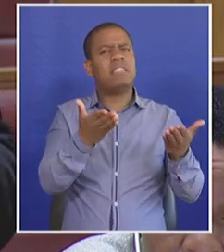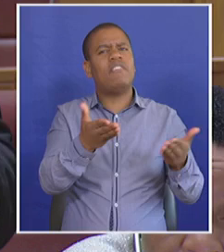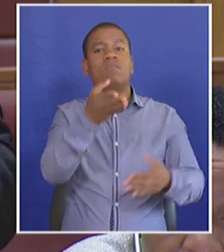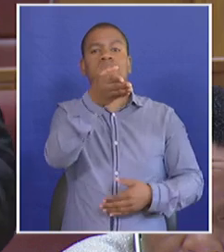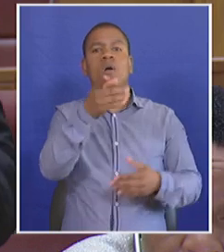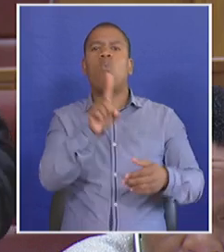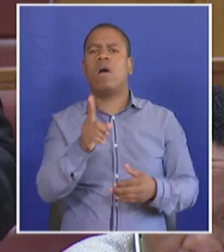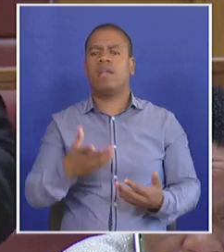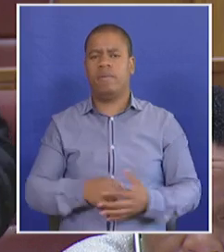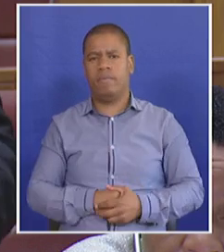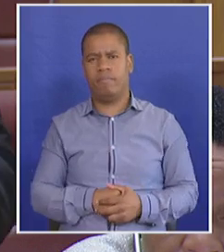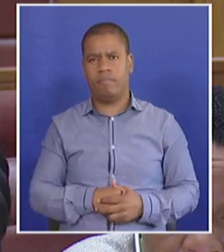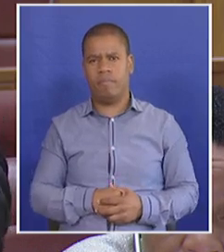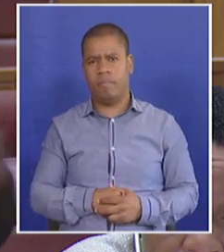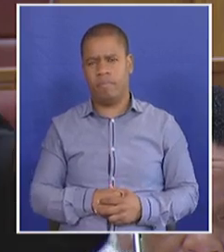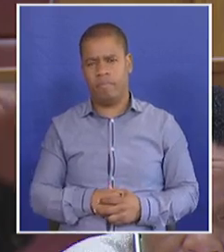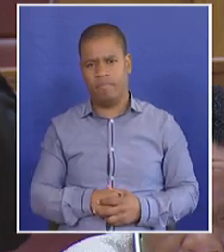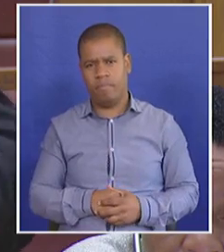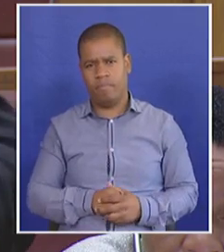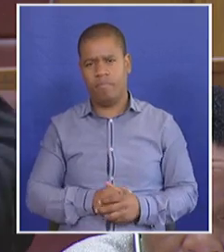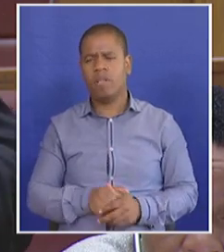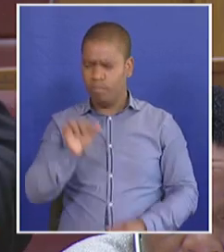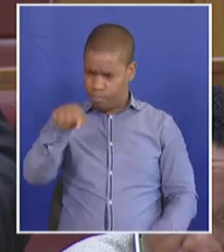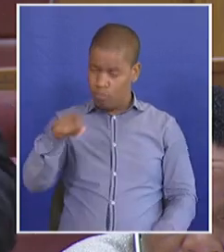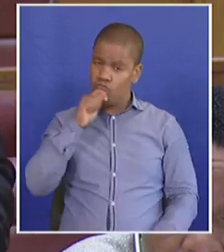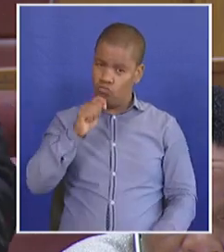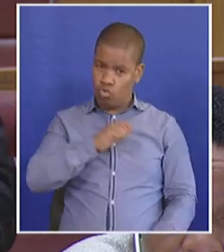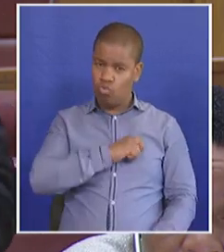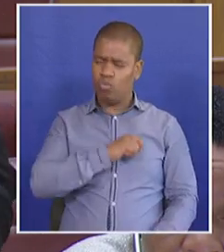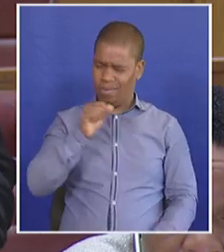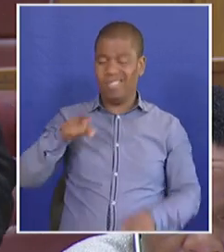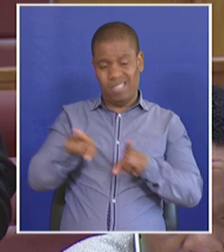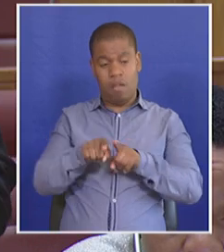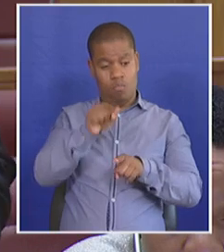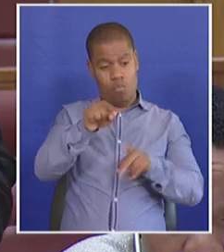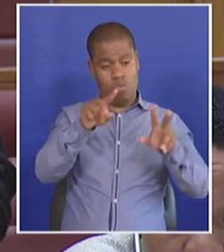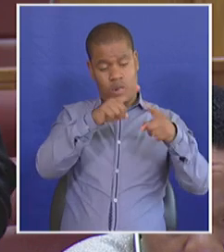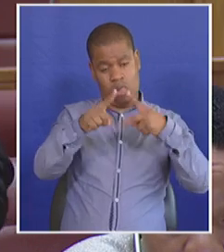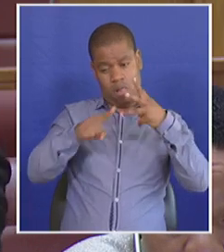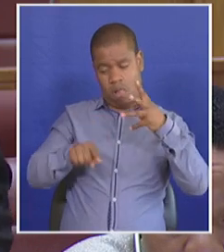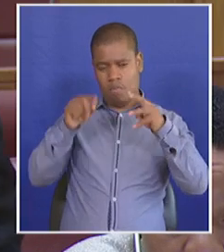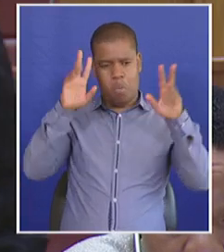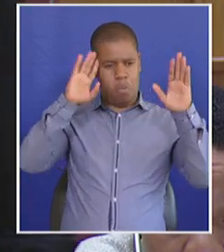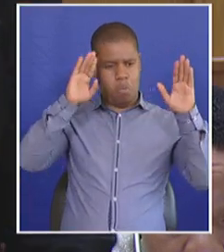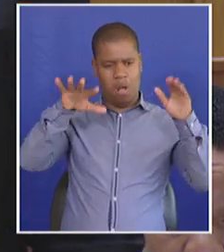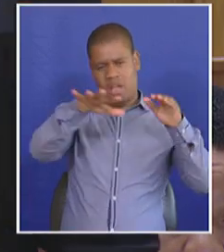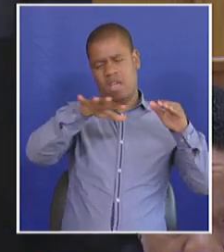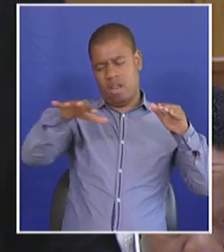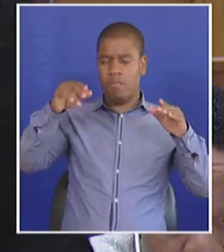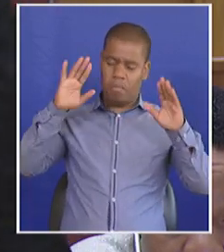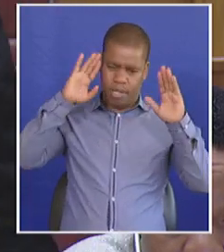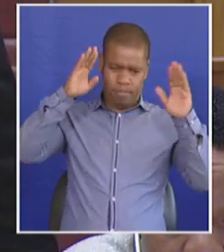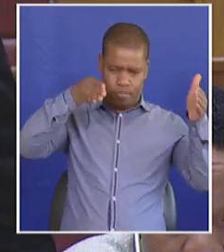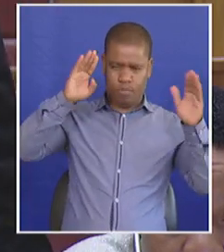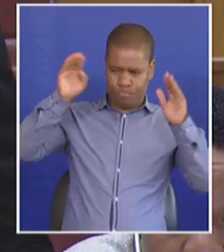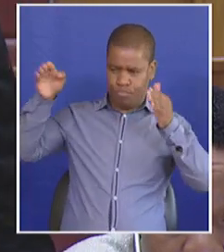counter, for an example. So it's true, so we're also paying attention in those particular areas. But then there are also these